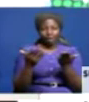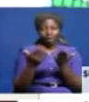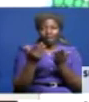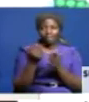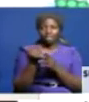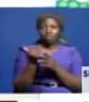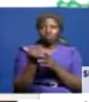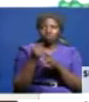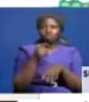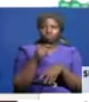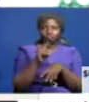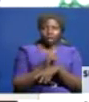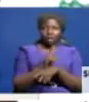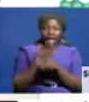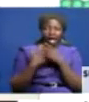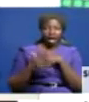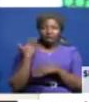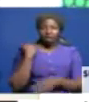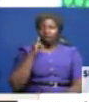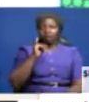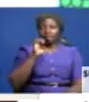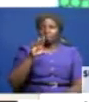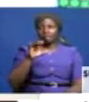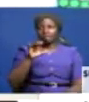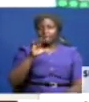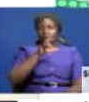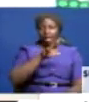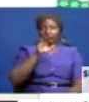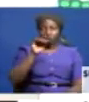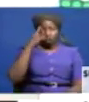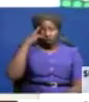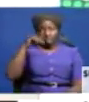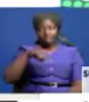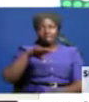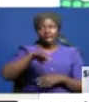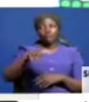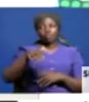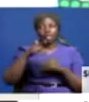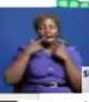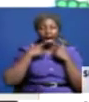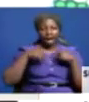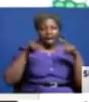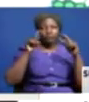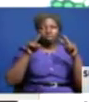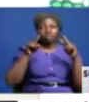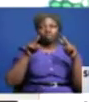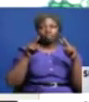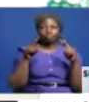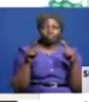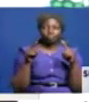returning officer, the IEBC returning officer for this particular county declared, or rather, following